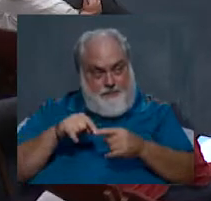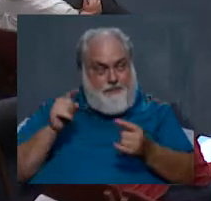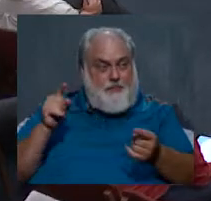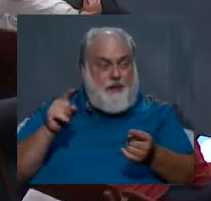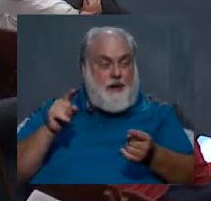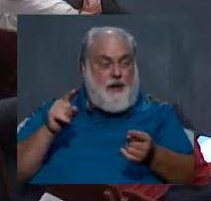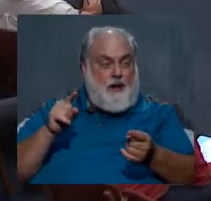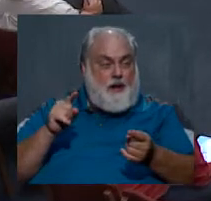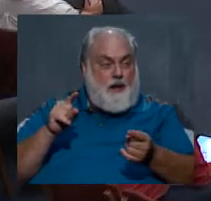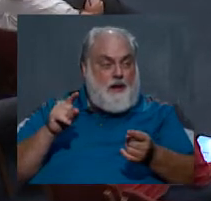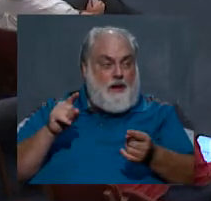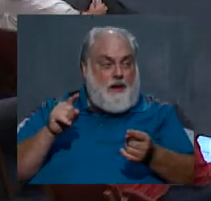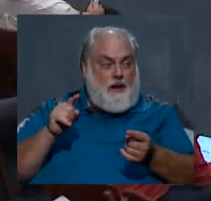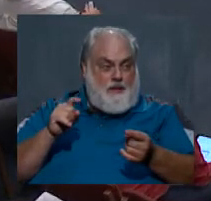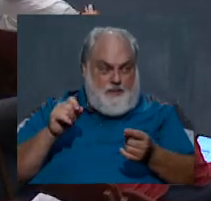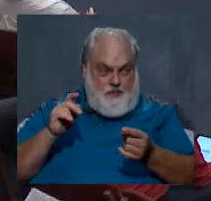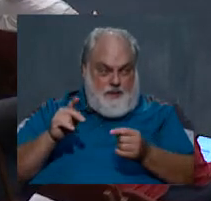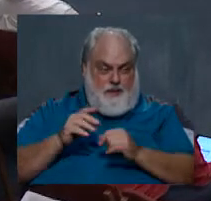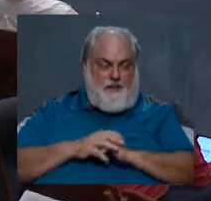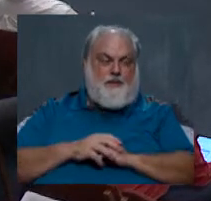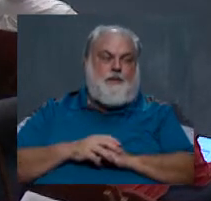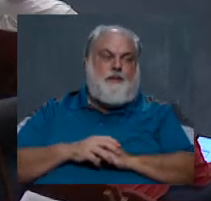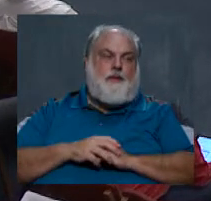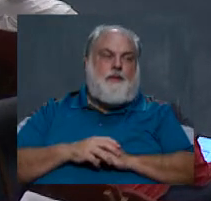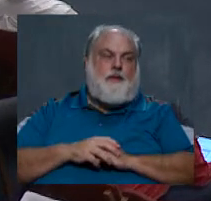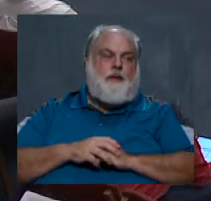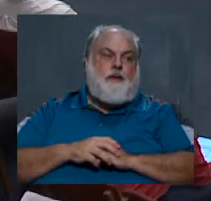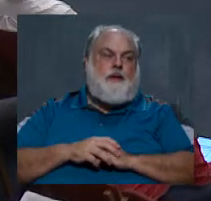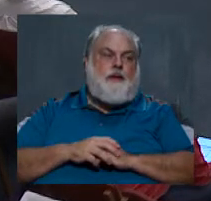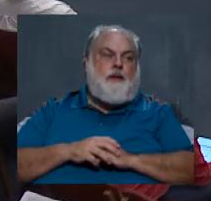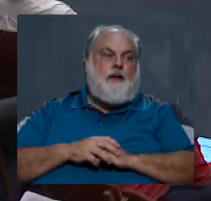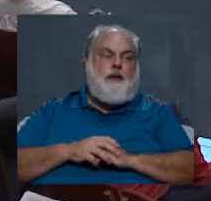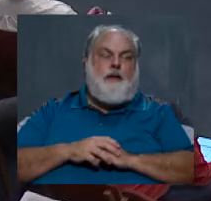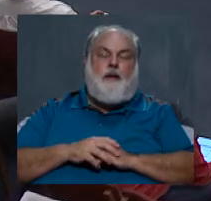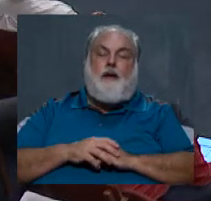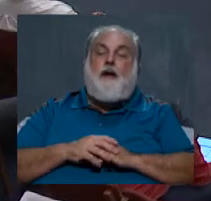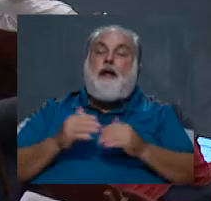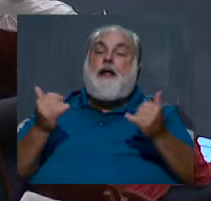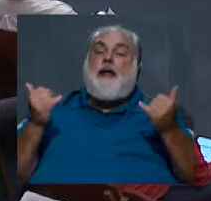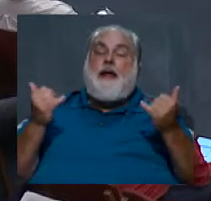Those do not approve? Okay. Motion passes for bylaw waiver.